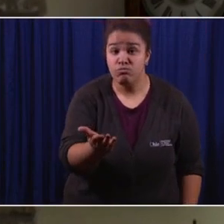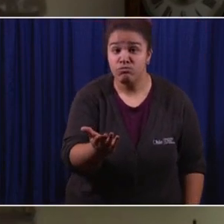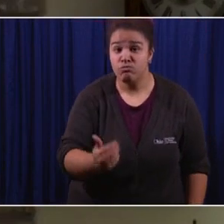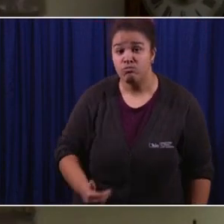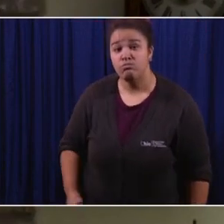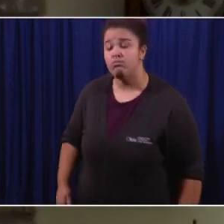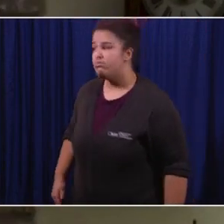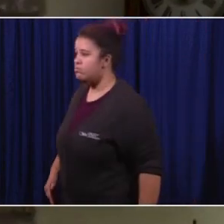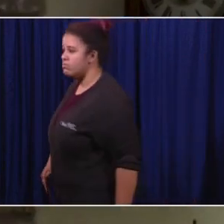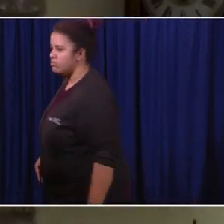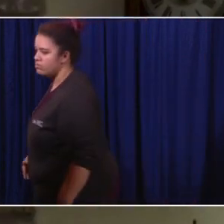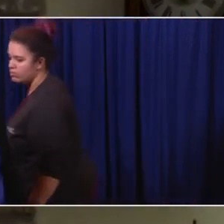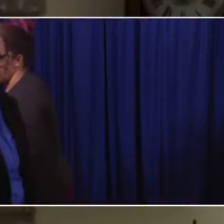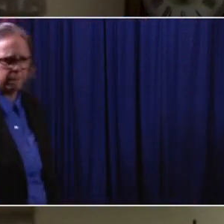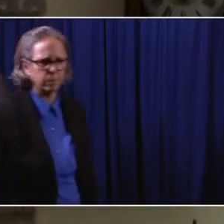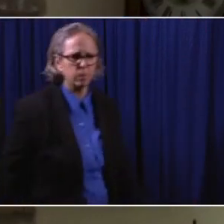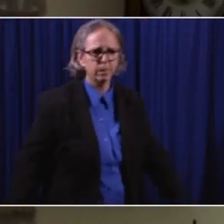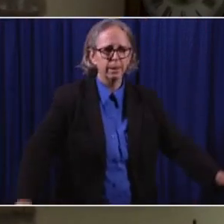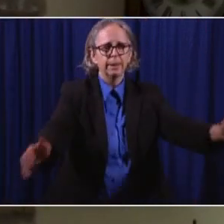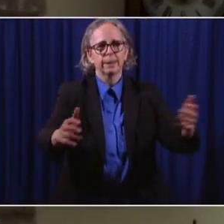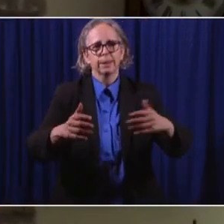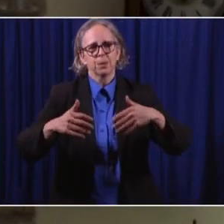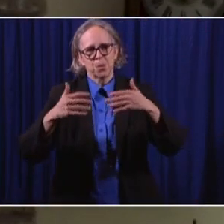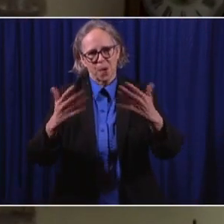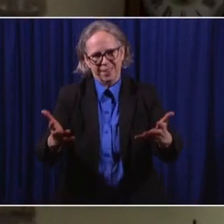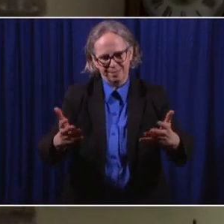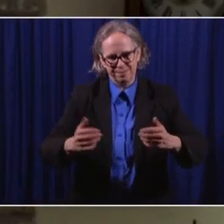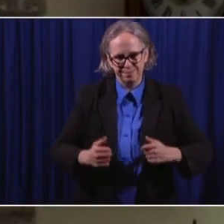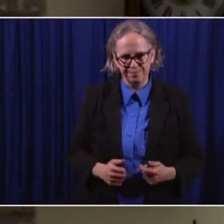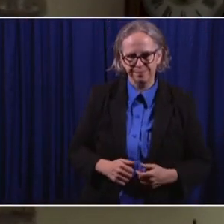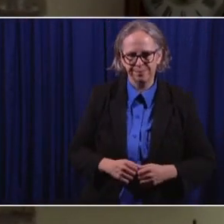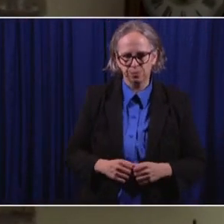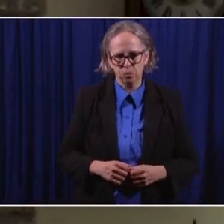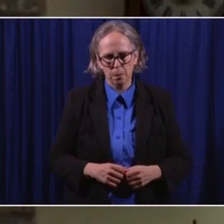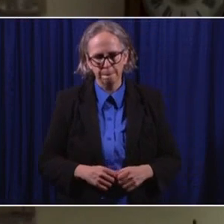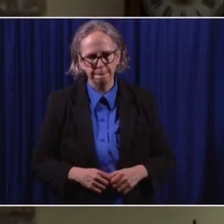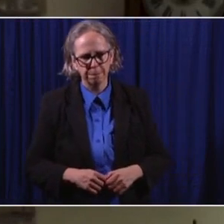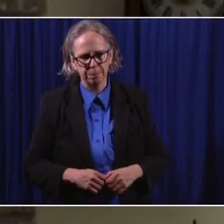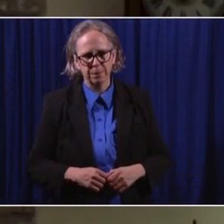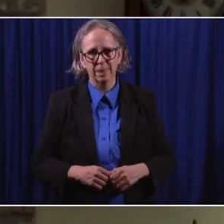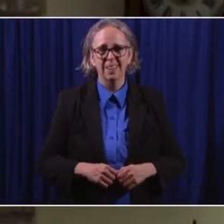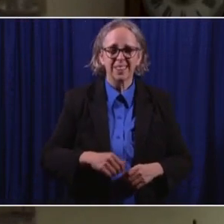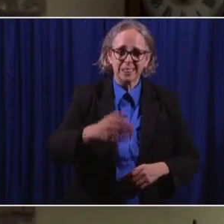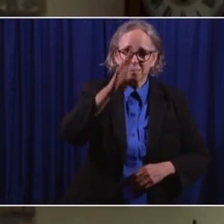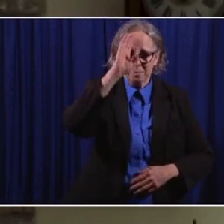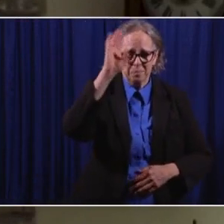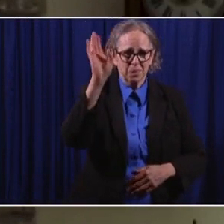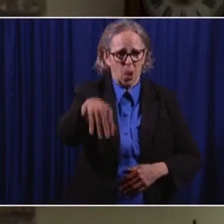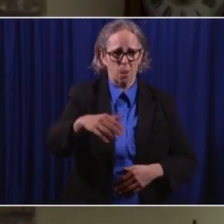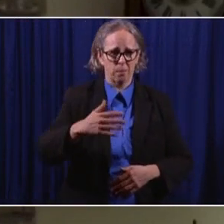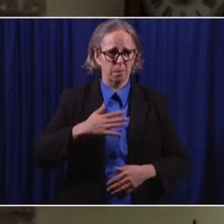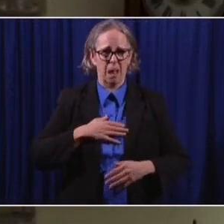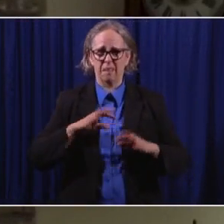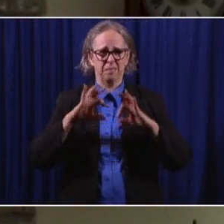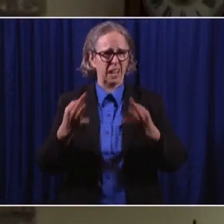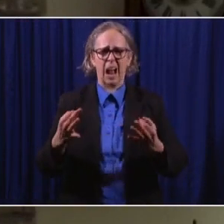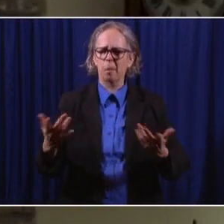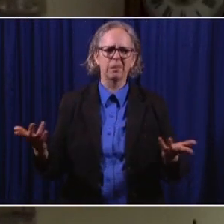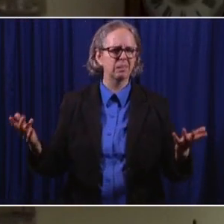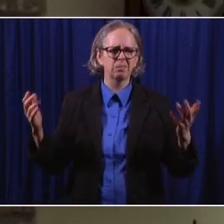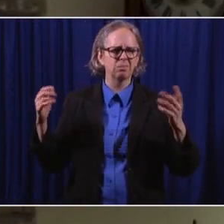Well, I have family members going back a few generations who ran bars and ran